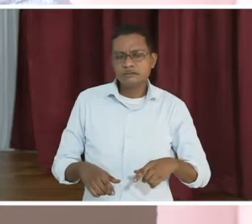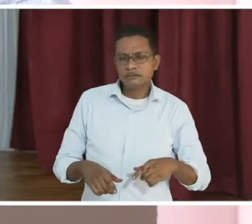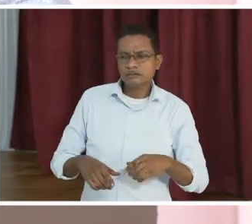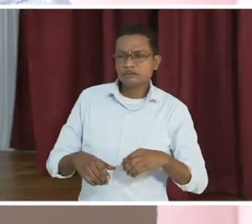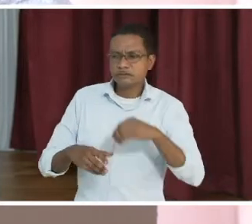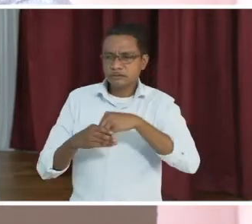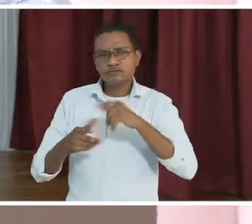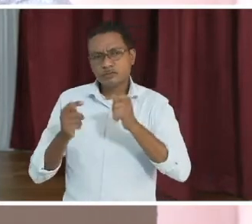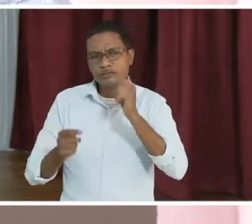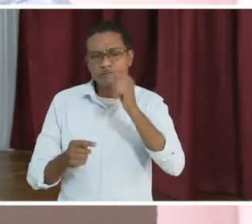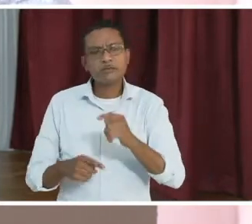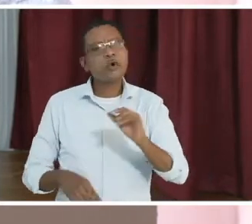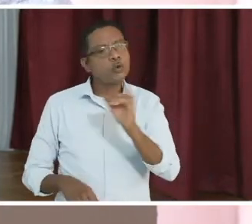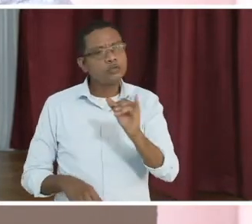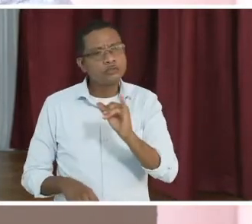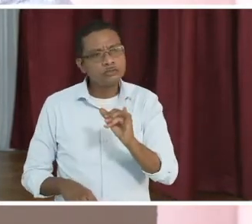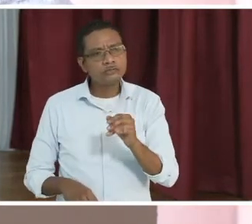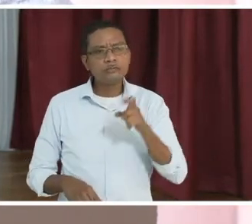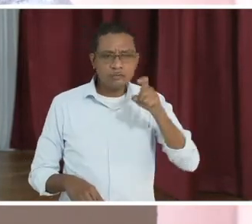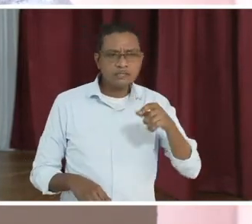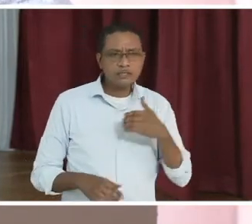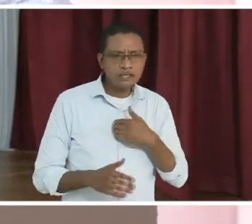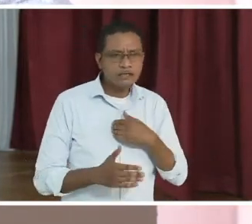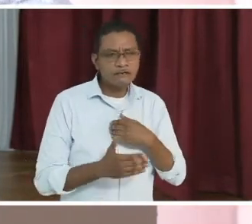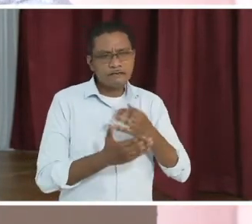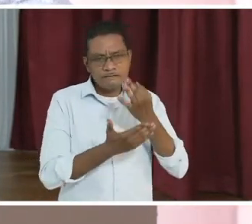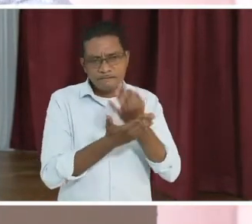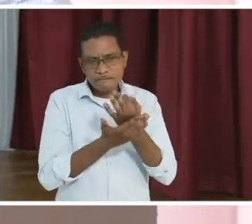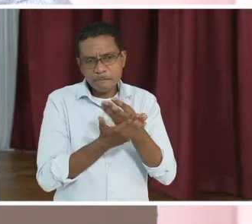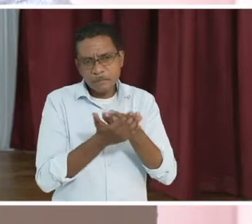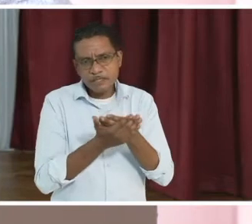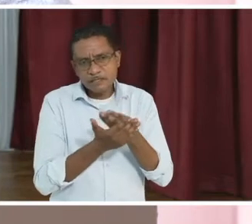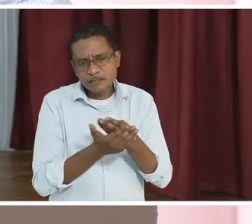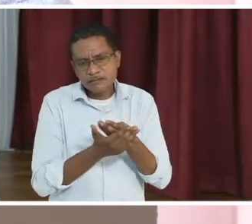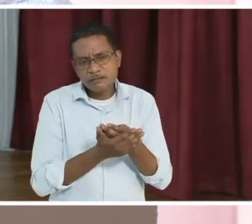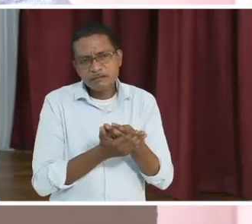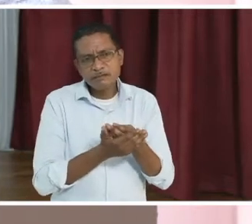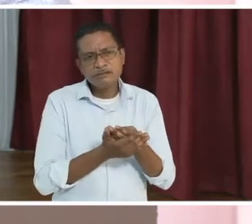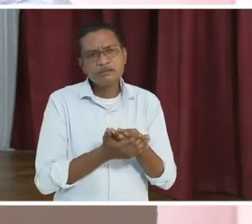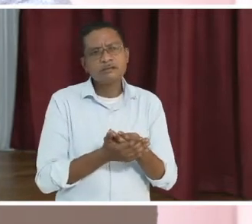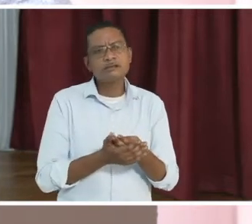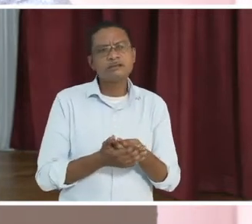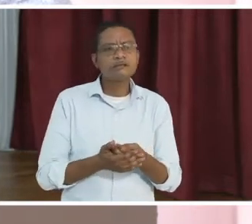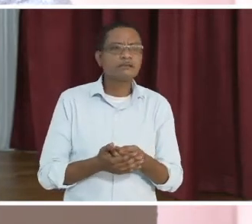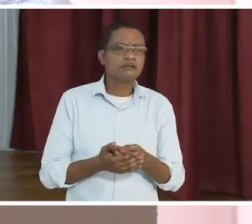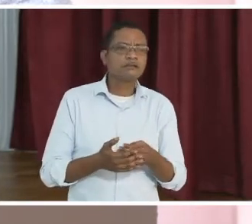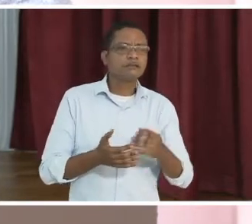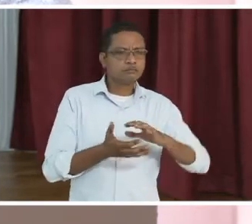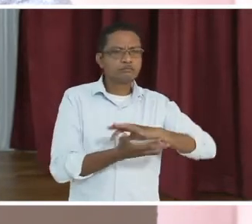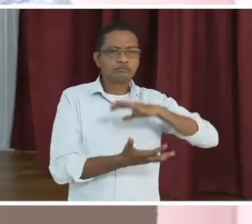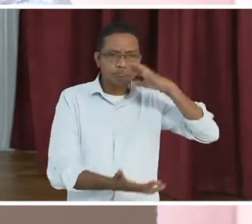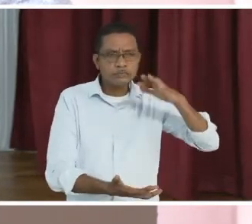financial position in terms of if you're acquiring or want to become a potential homeowner, having large debts, credit